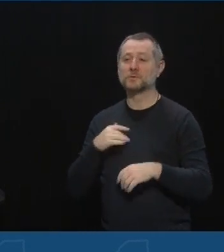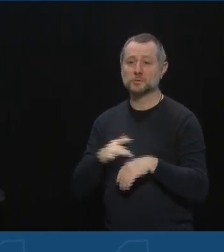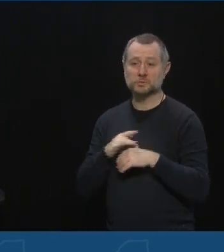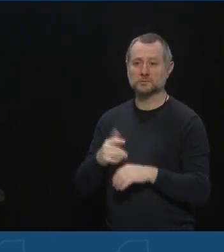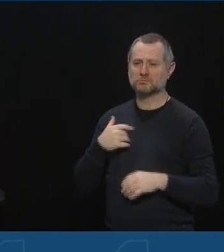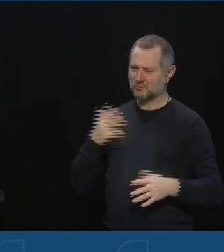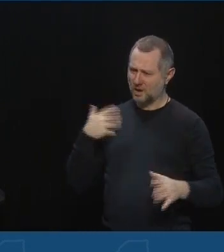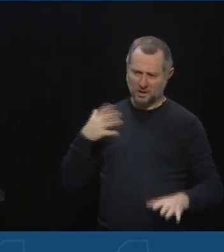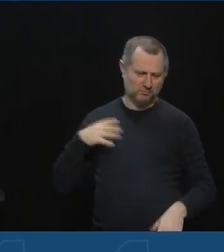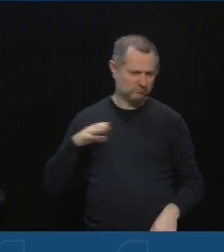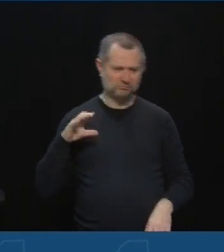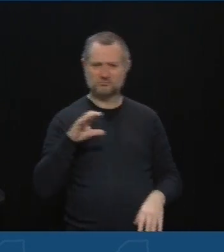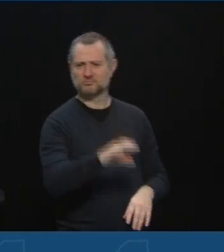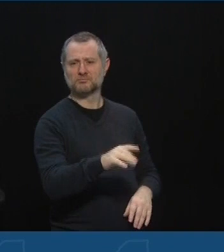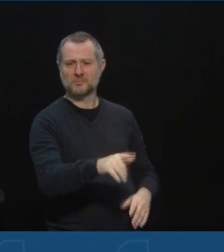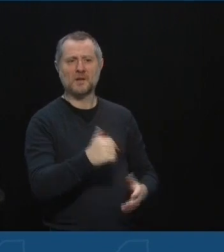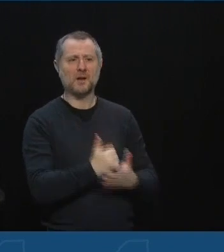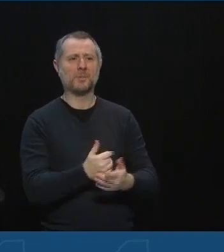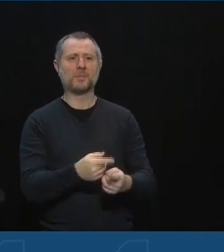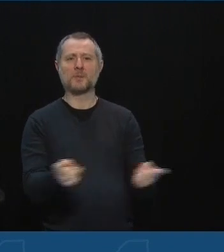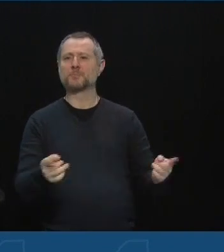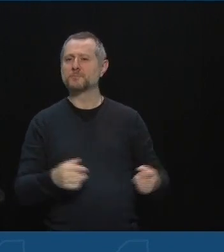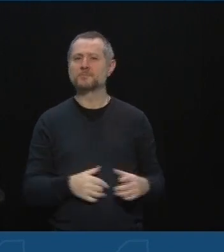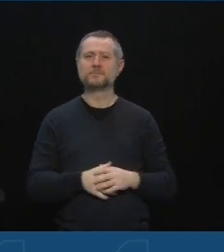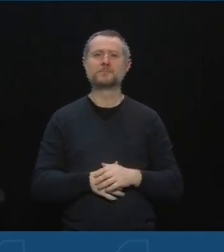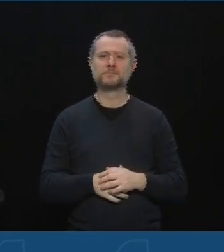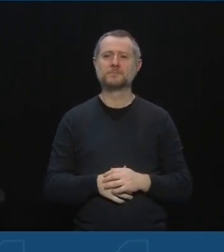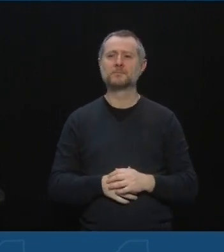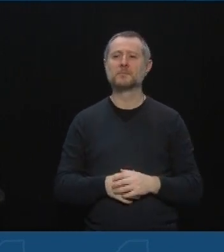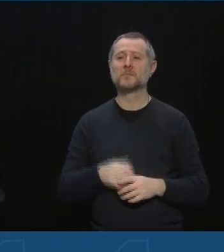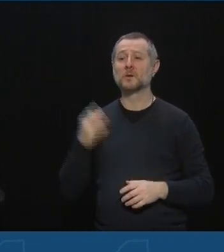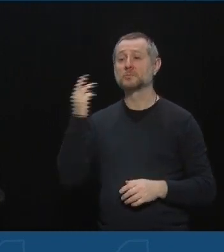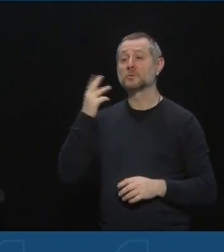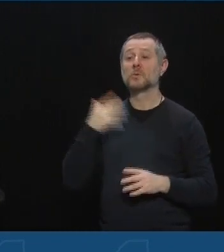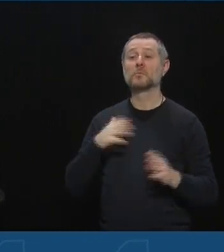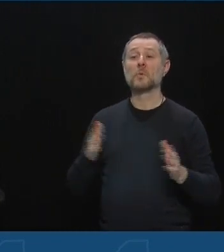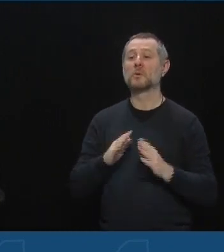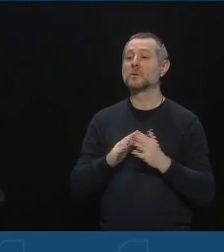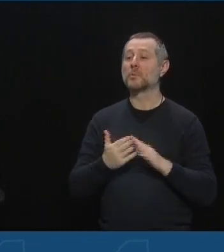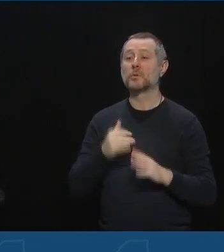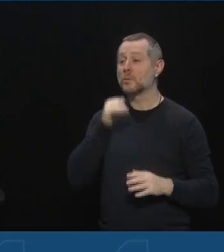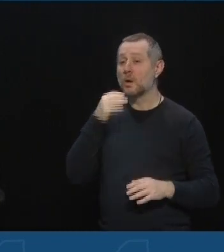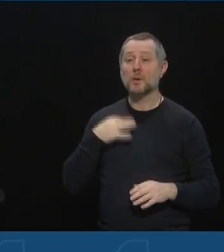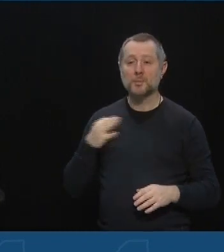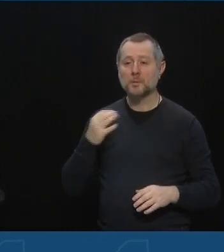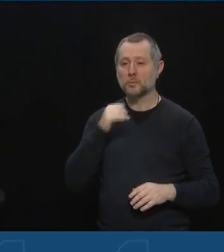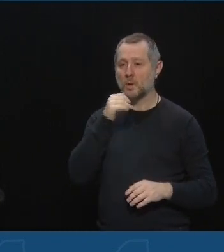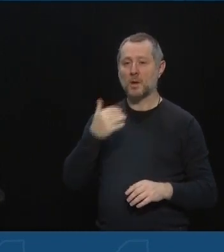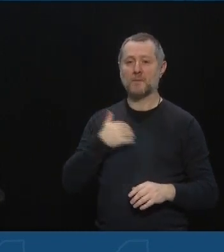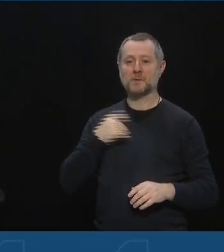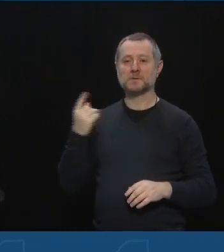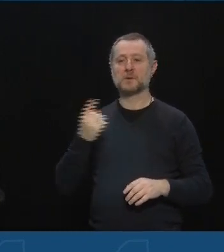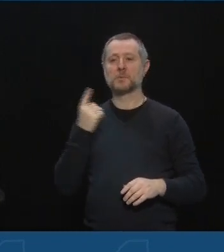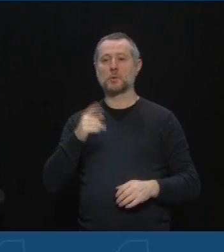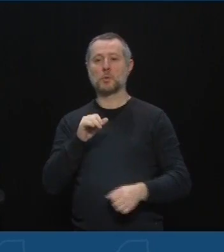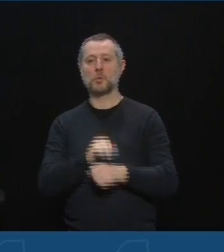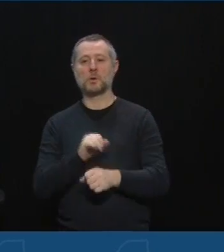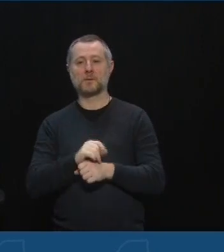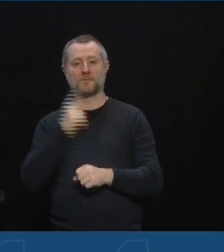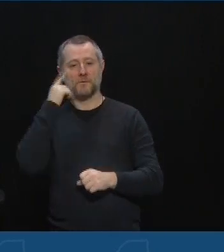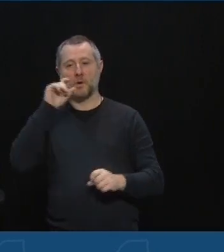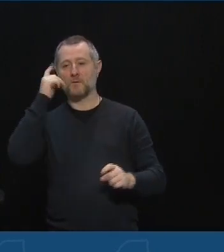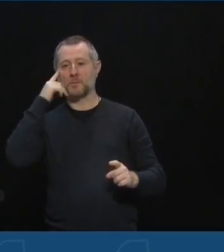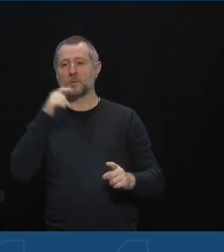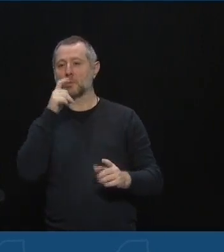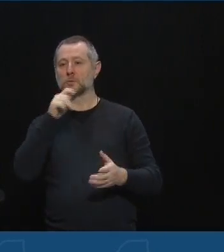make it a lot easier on them as well. And I also said, one reason a lot of smaller communities don't apply is they don't have an on-staff grant writer. That's expensive. So I